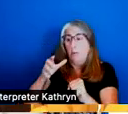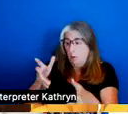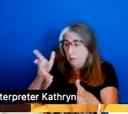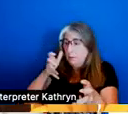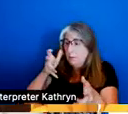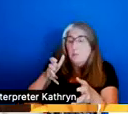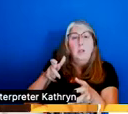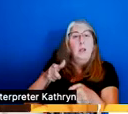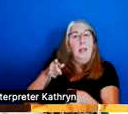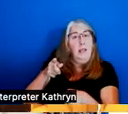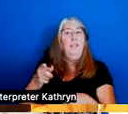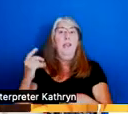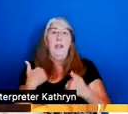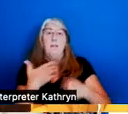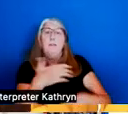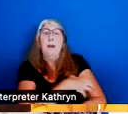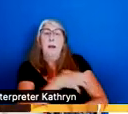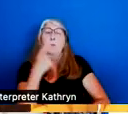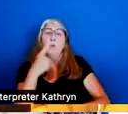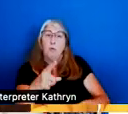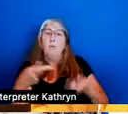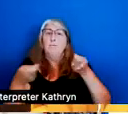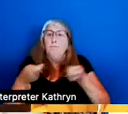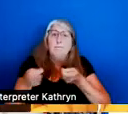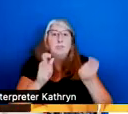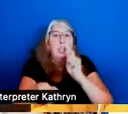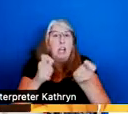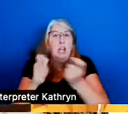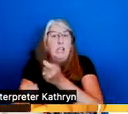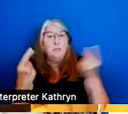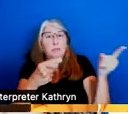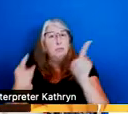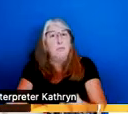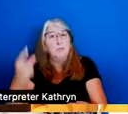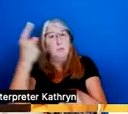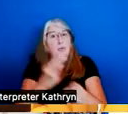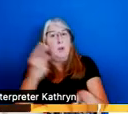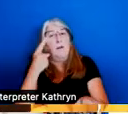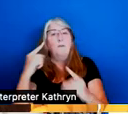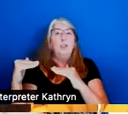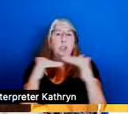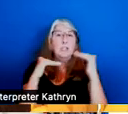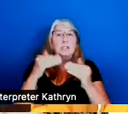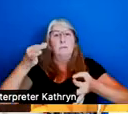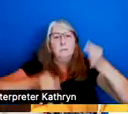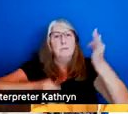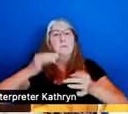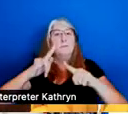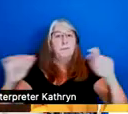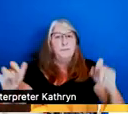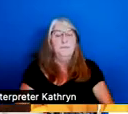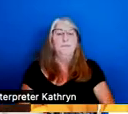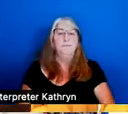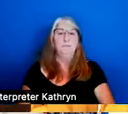power to make the right thing happen, to seek justice, to seek safety.